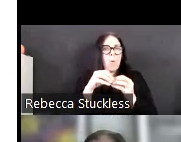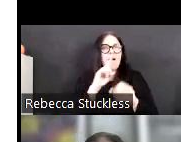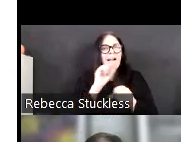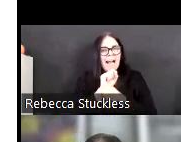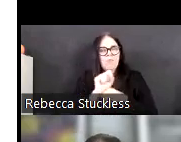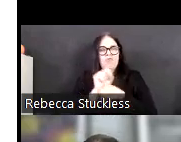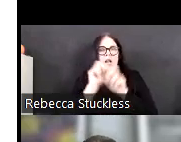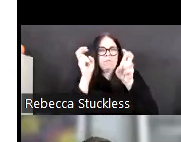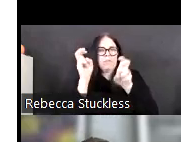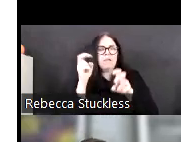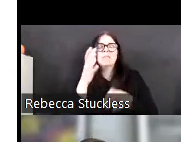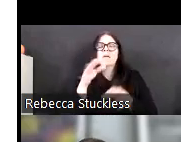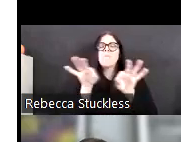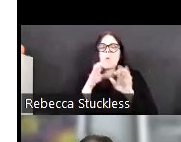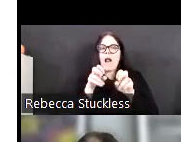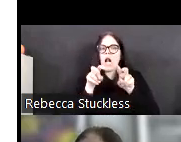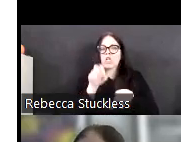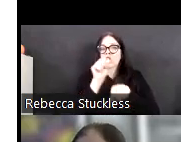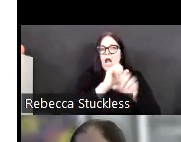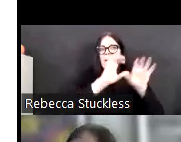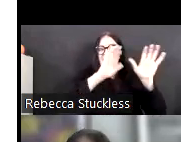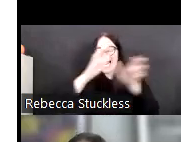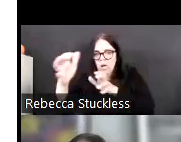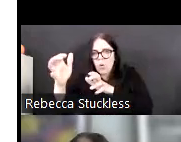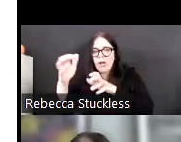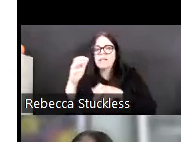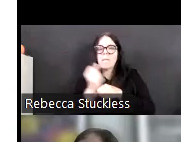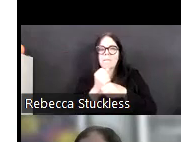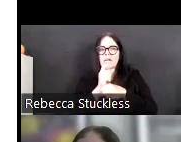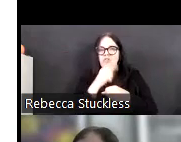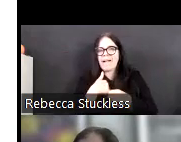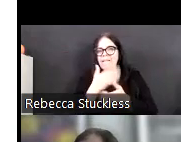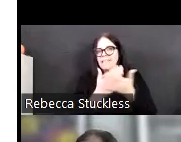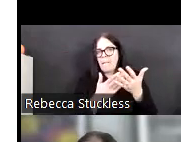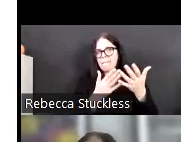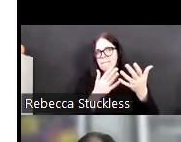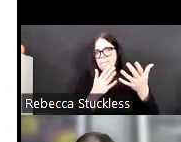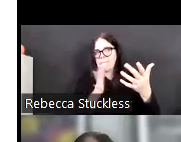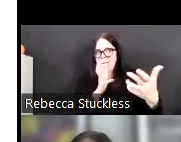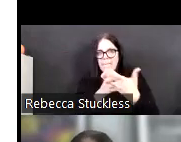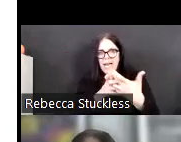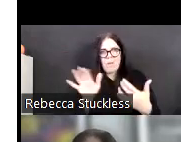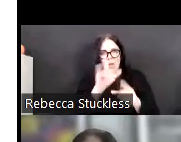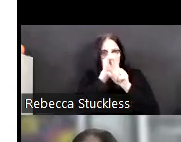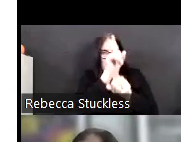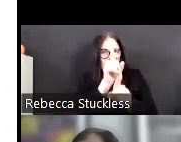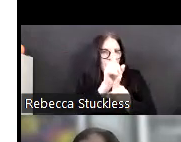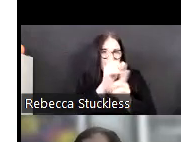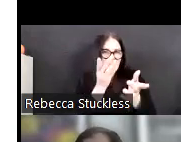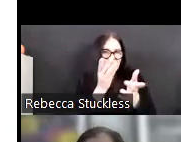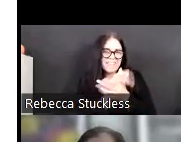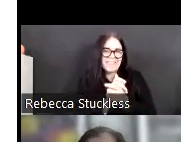at more job category results to make sure that there's some compatibility with what they're hoping to do in the future.